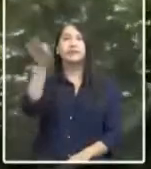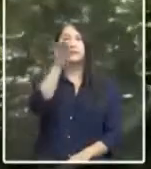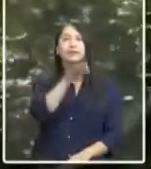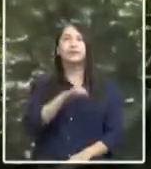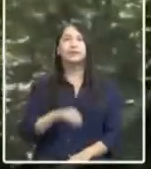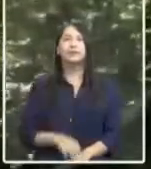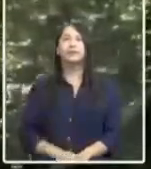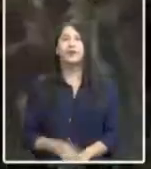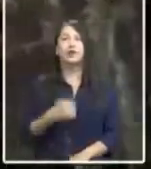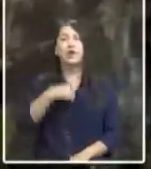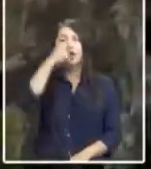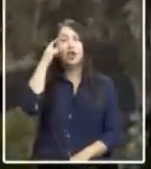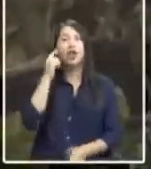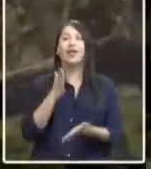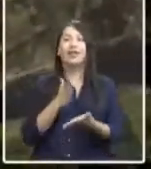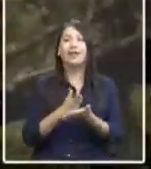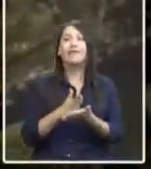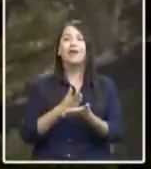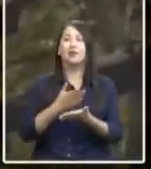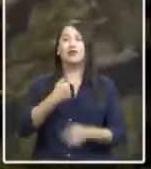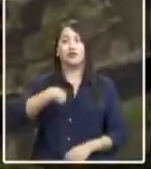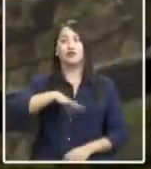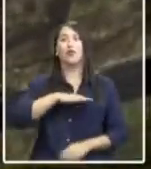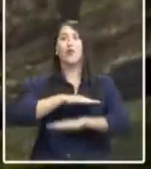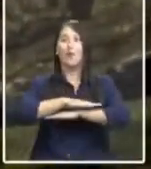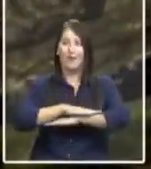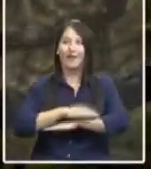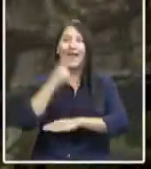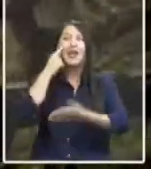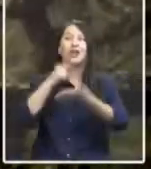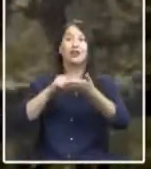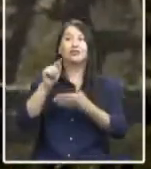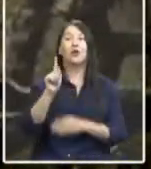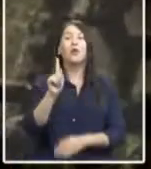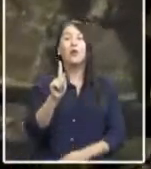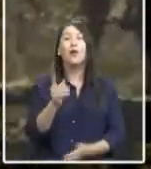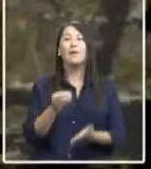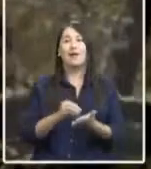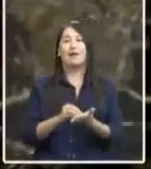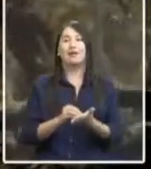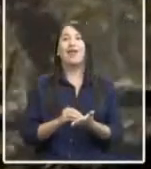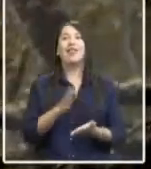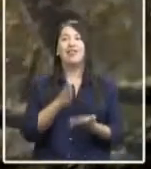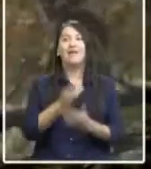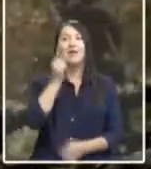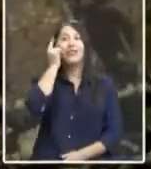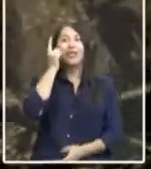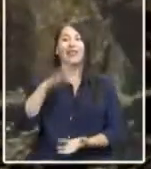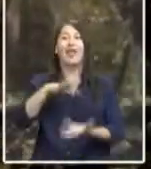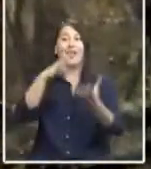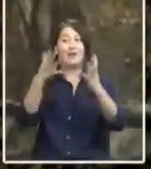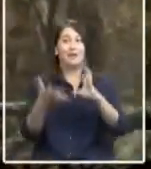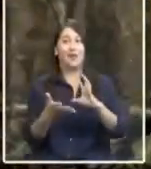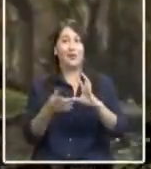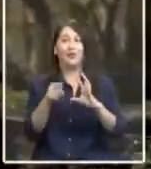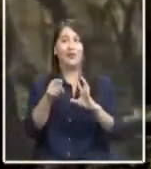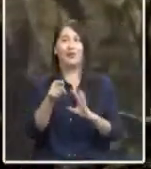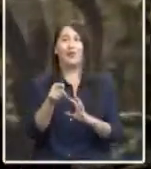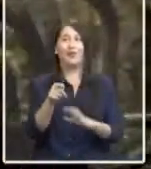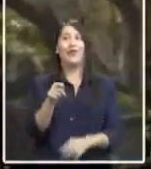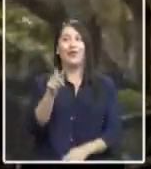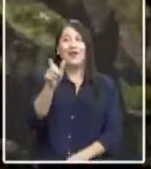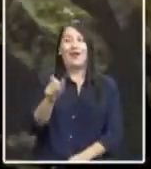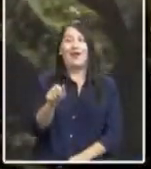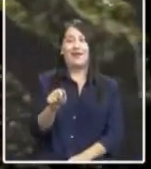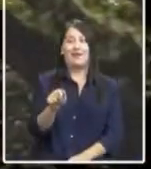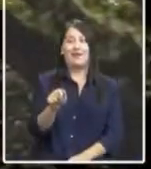Do I think that we need to be humble, and do we have to recognize again that how we understand